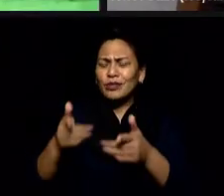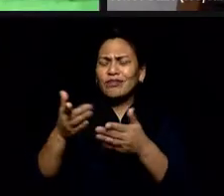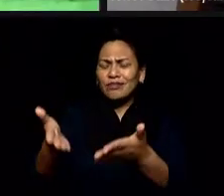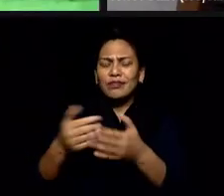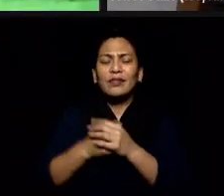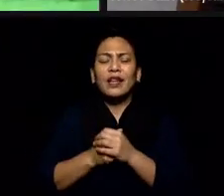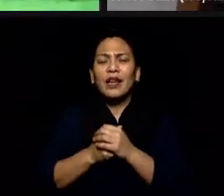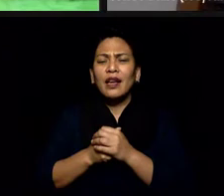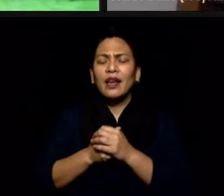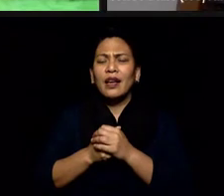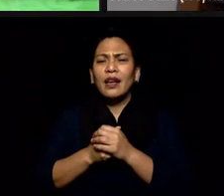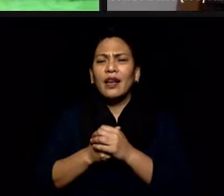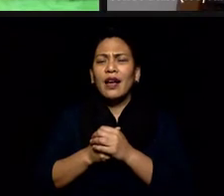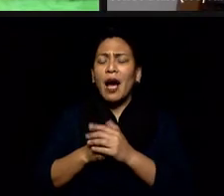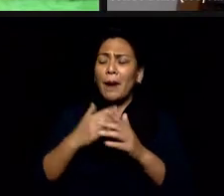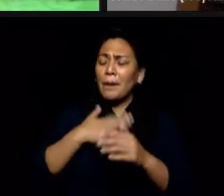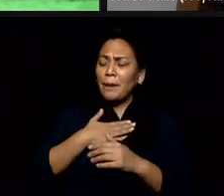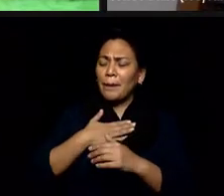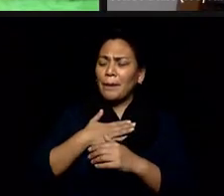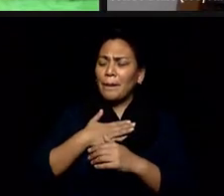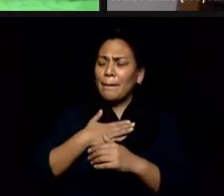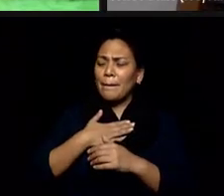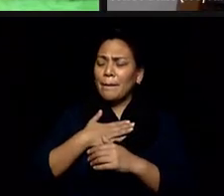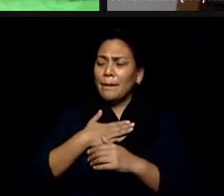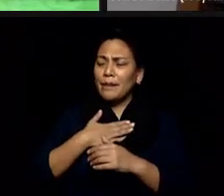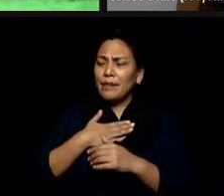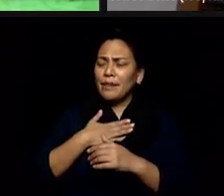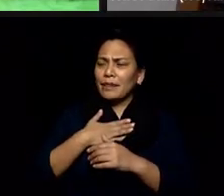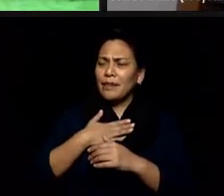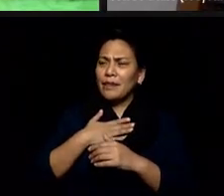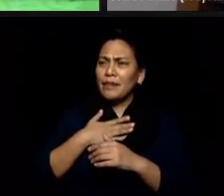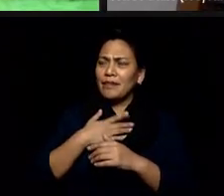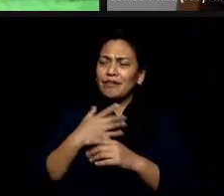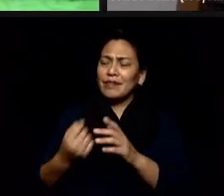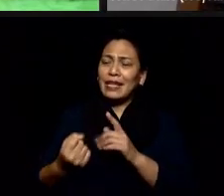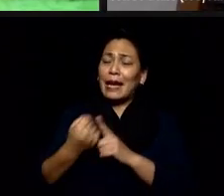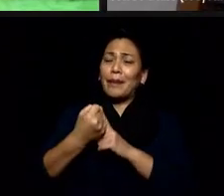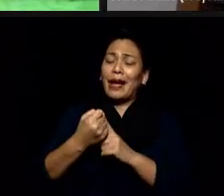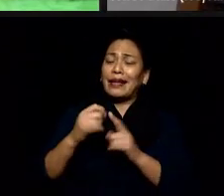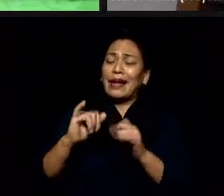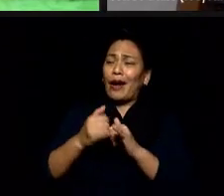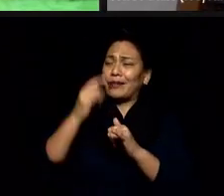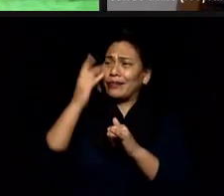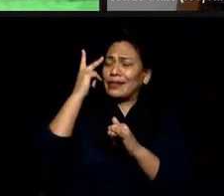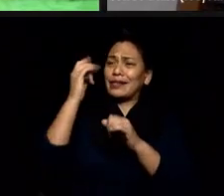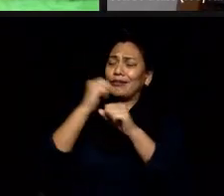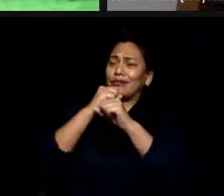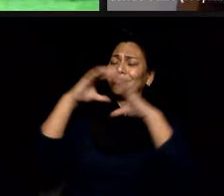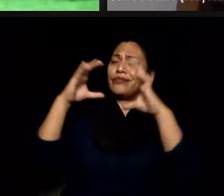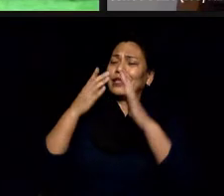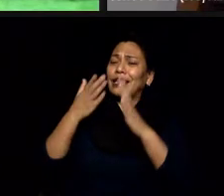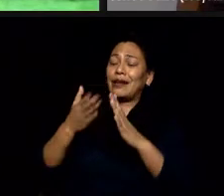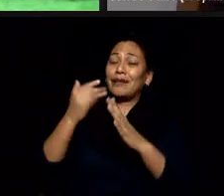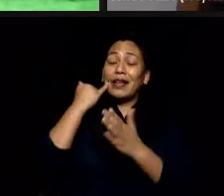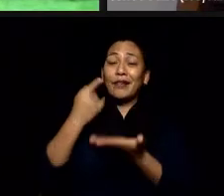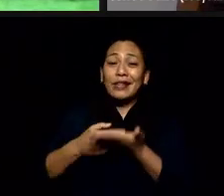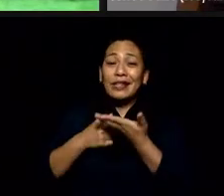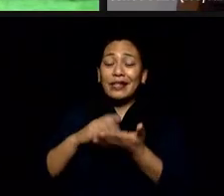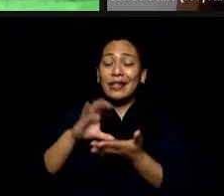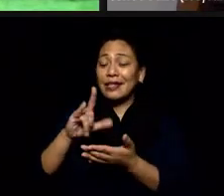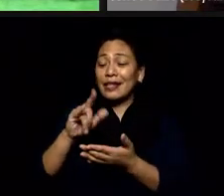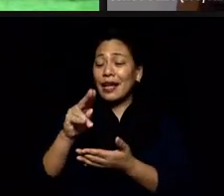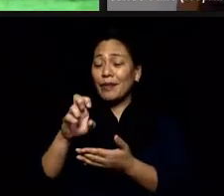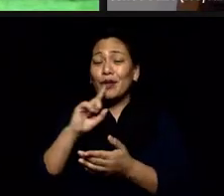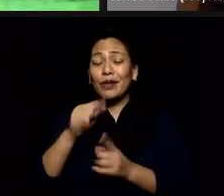And the real impression he left on me was that if we want to talk about climate, it's an indigenous